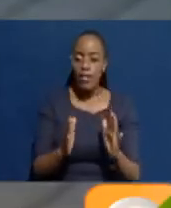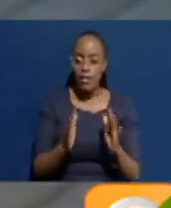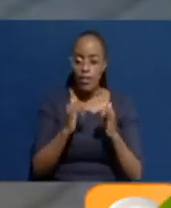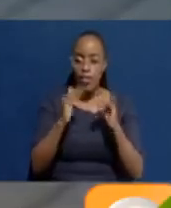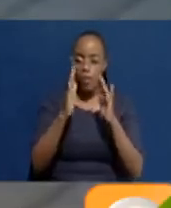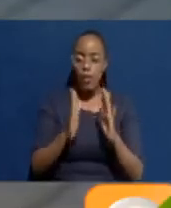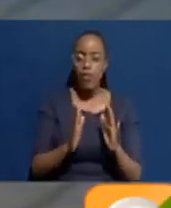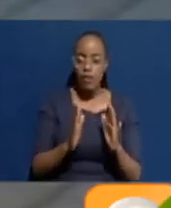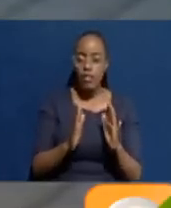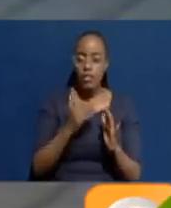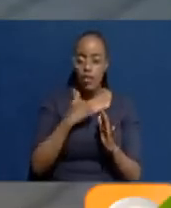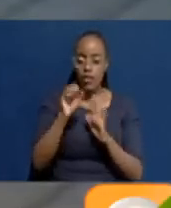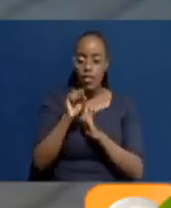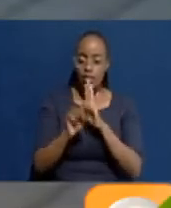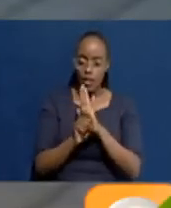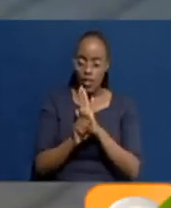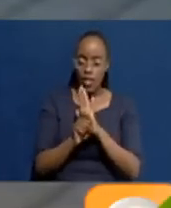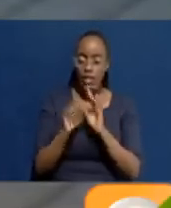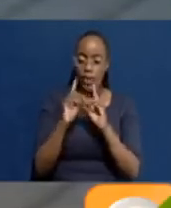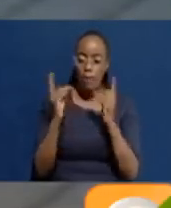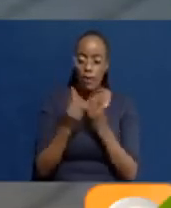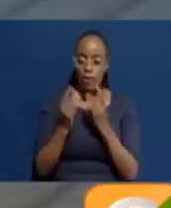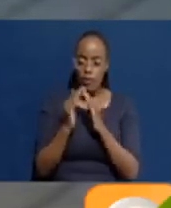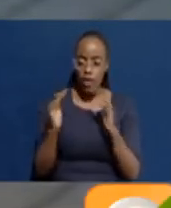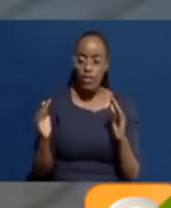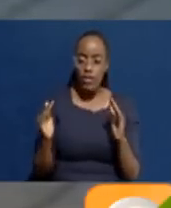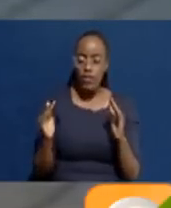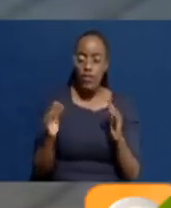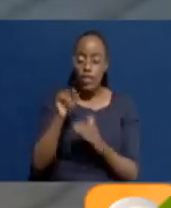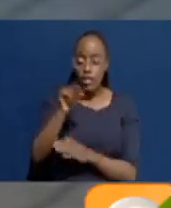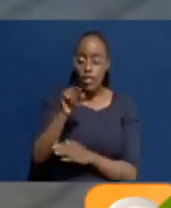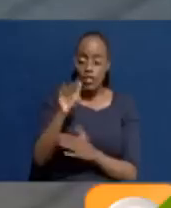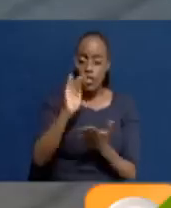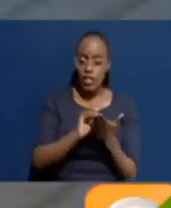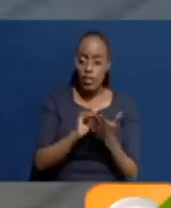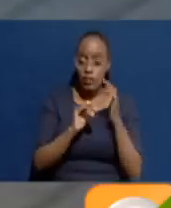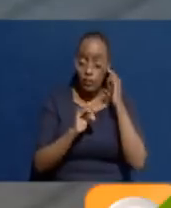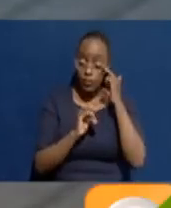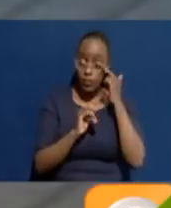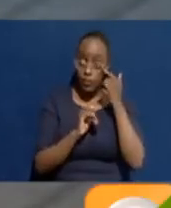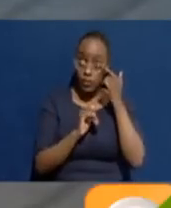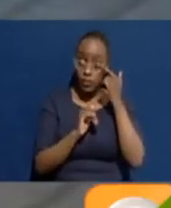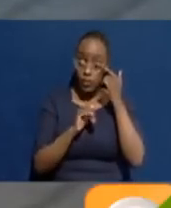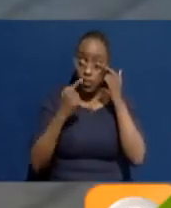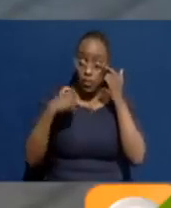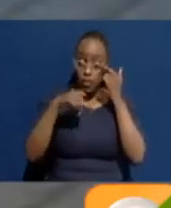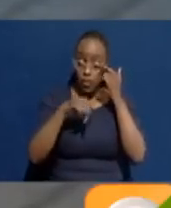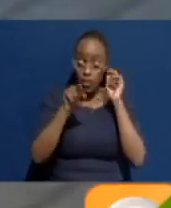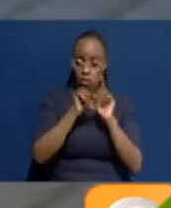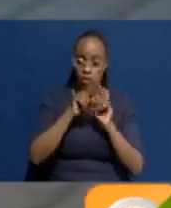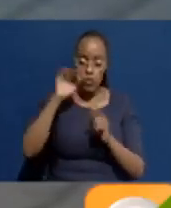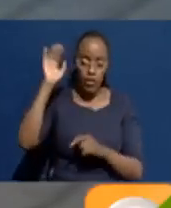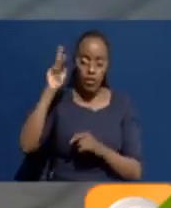The implementers of the program is the State Department of Housing. And this, again, we listened to